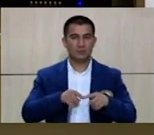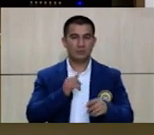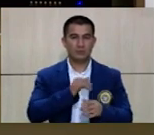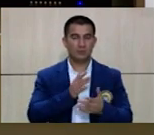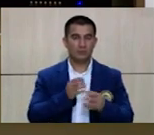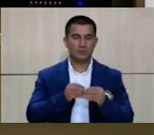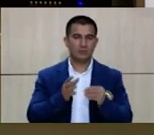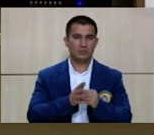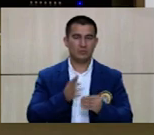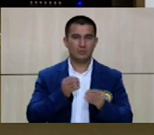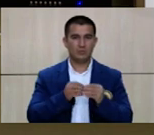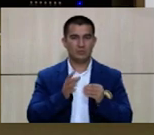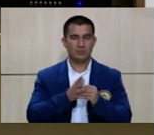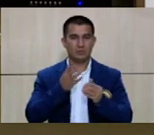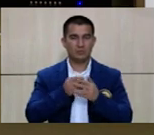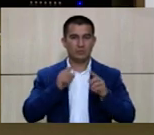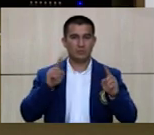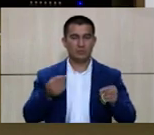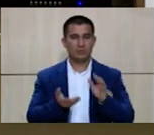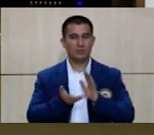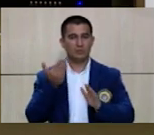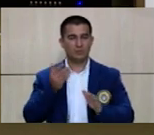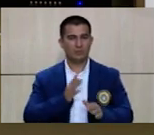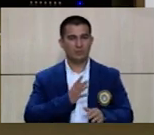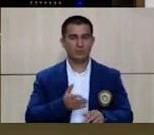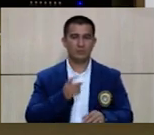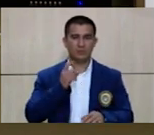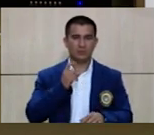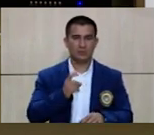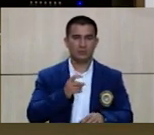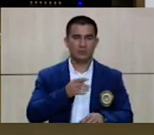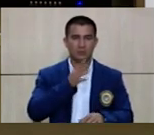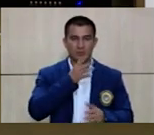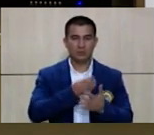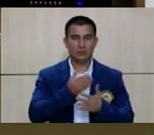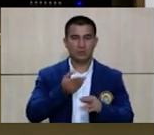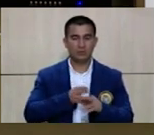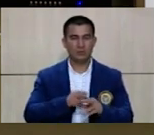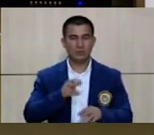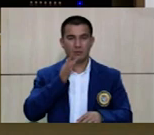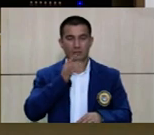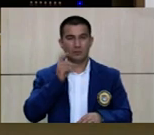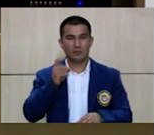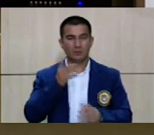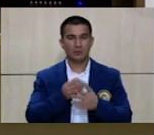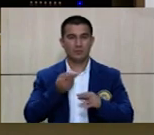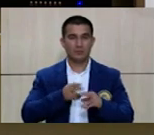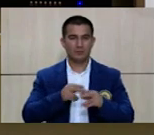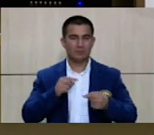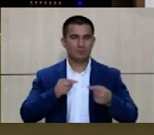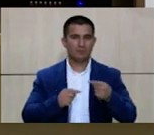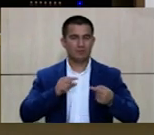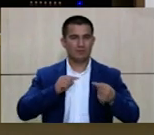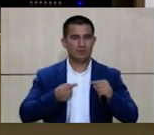15. 15 ni qavsdan tashqariga chiqardik. X va minus x o'zaro yishib ketdi.